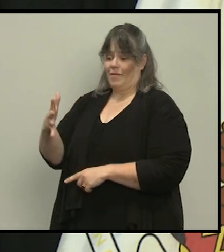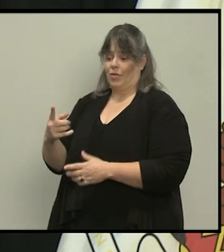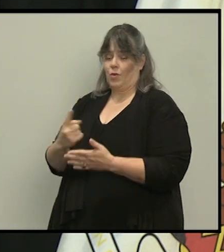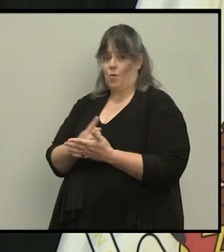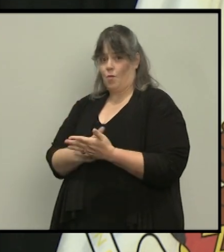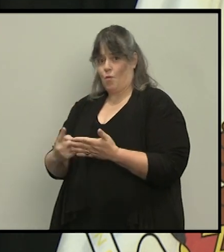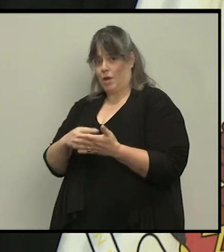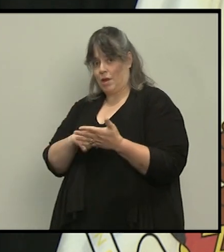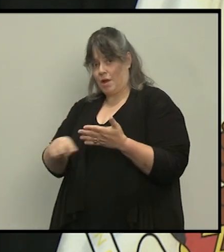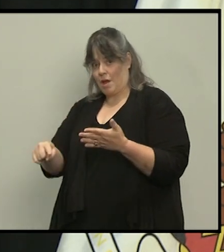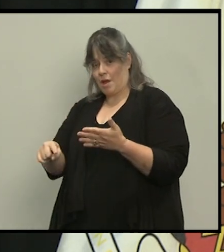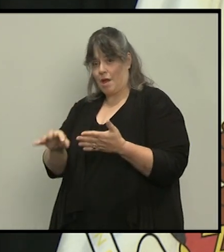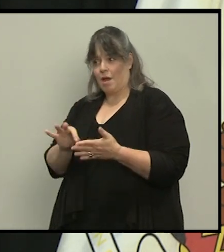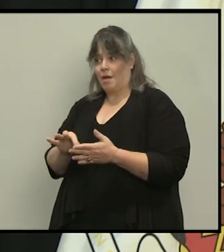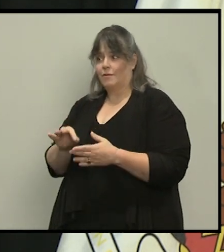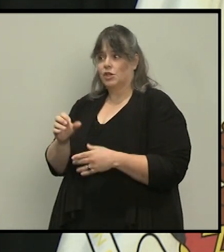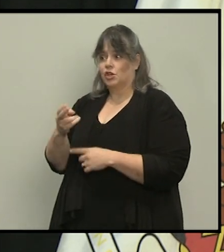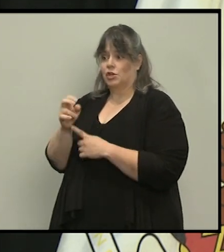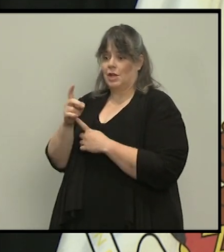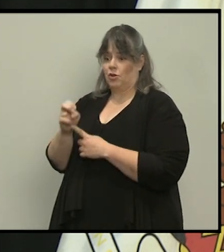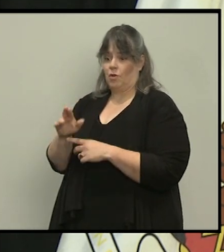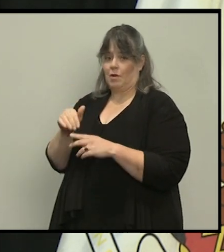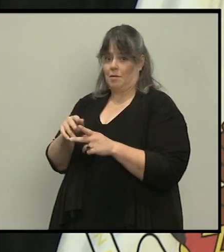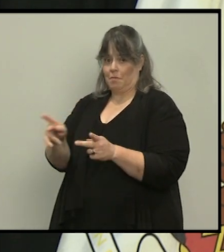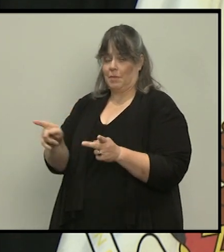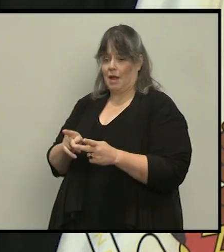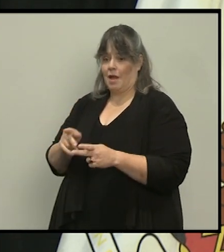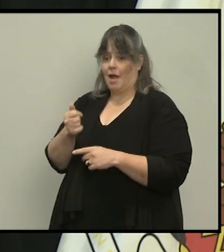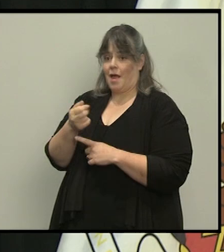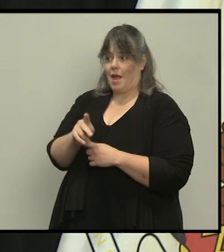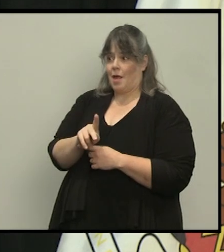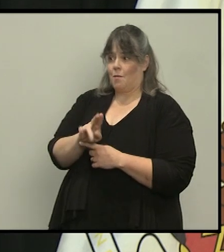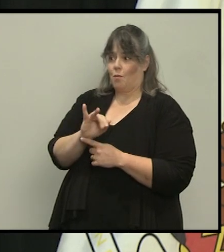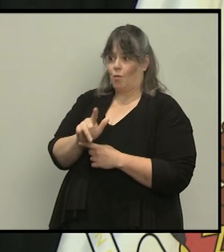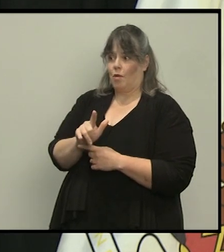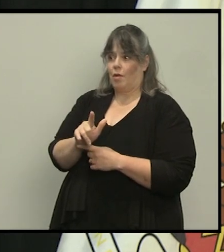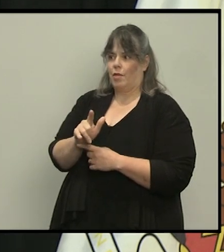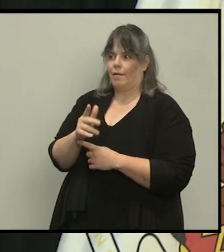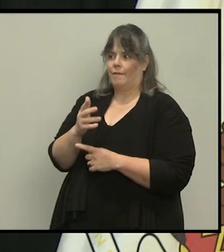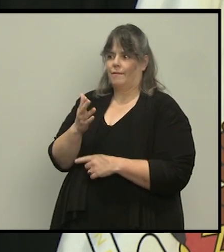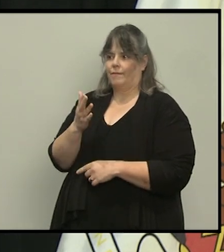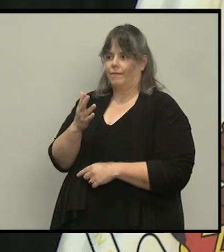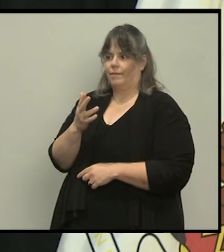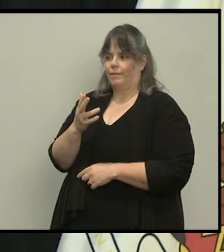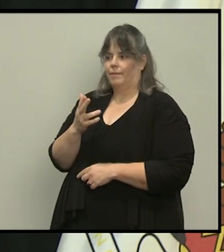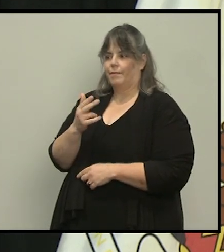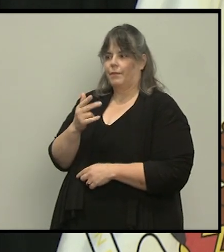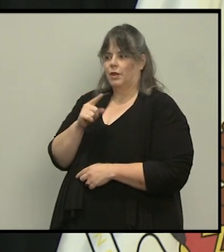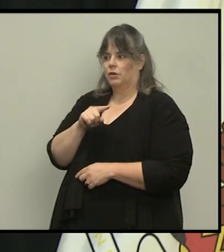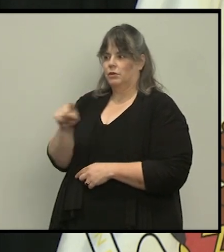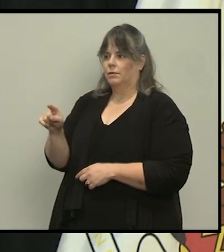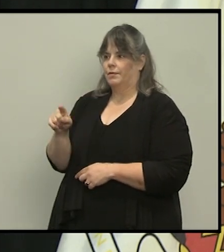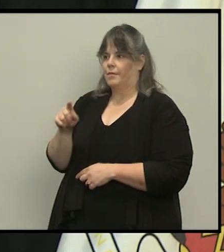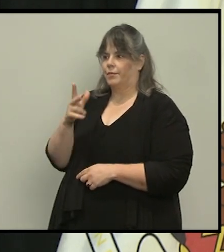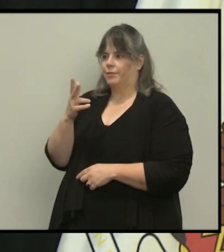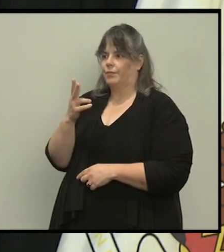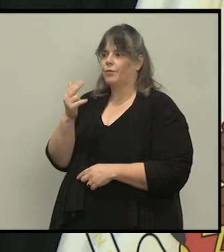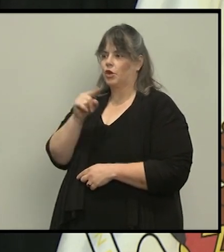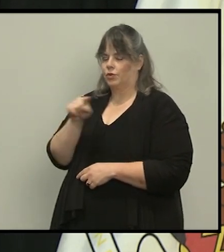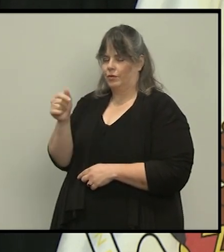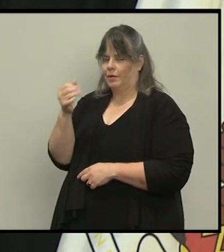which was from April 13th to April 19th, we actually saw an increase in part one violent crimes, which